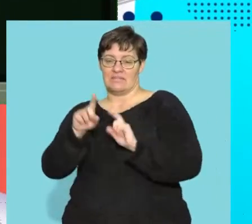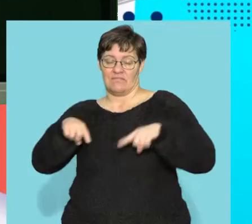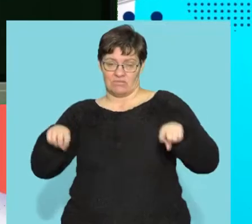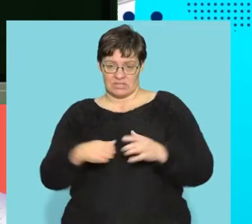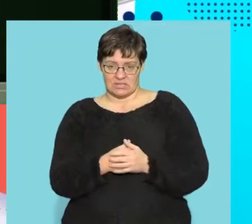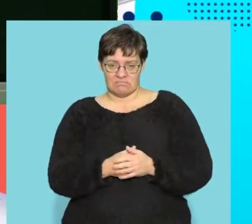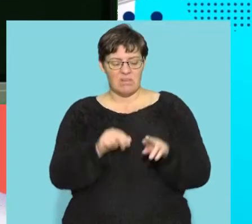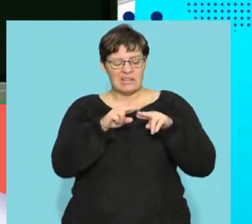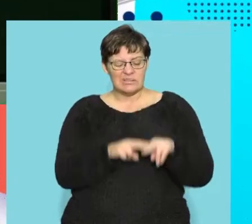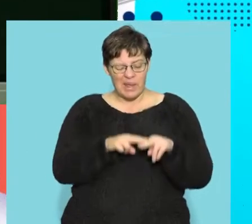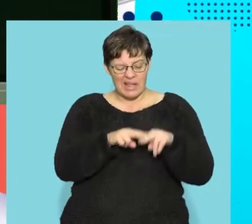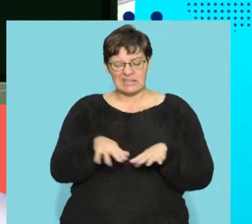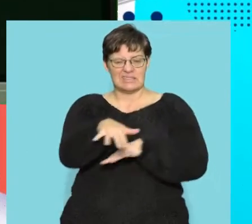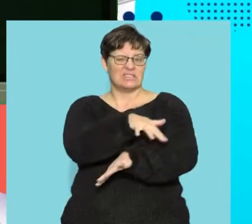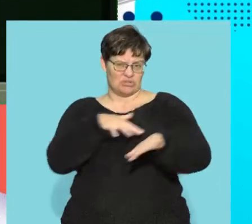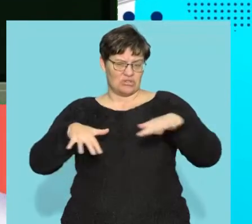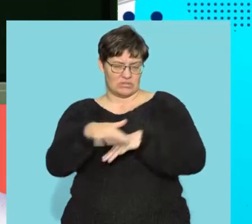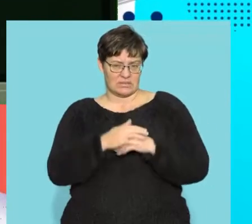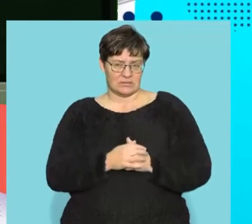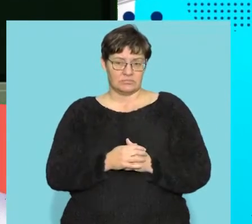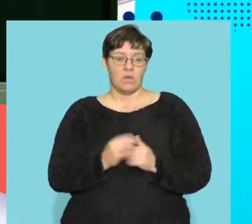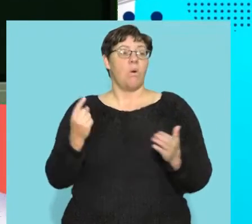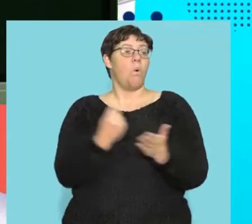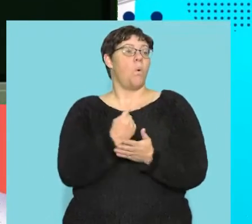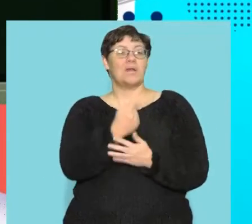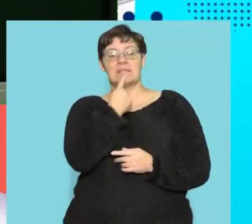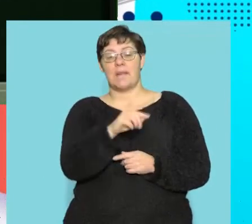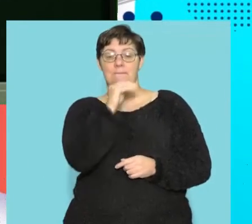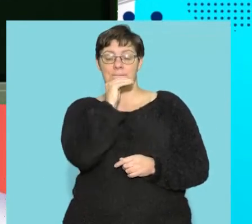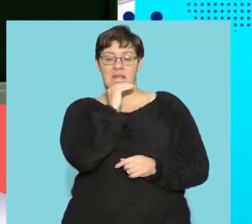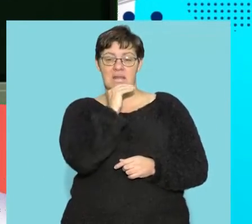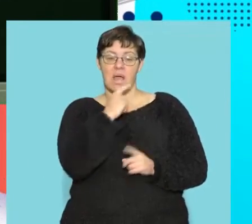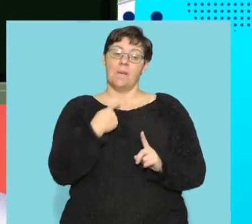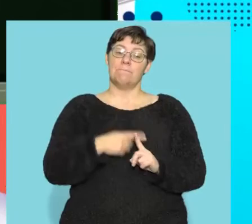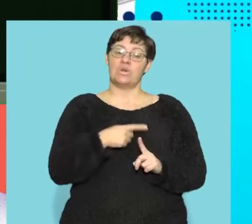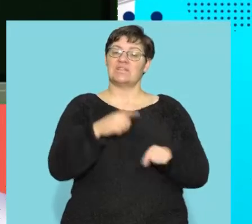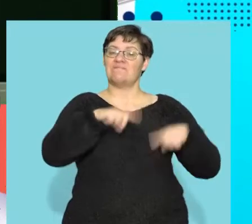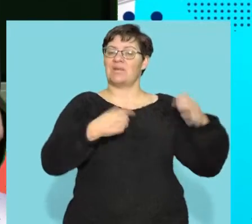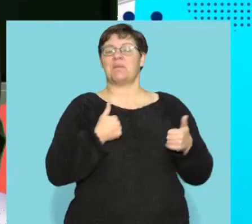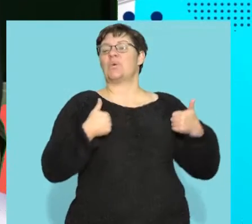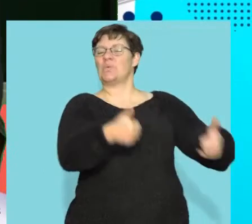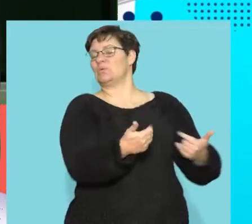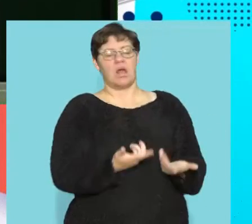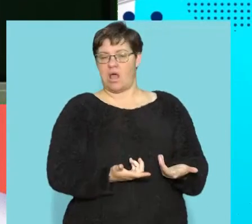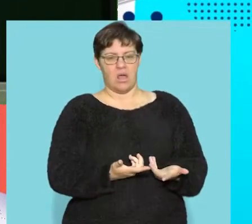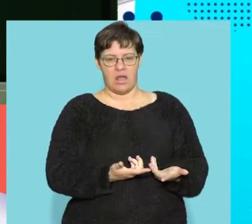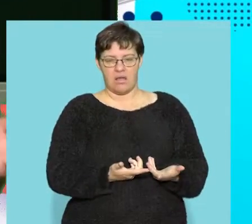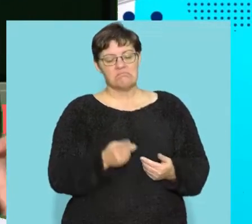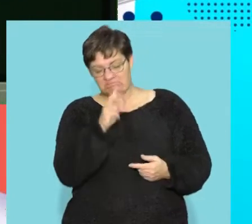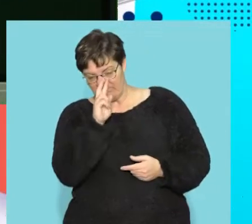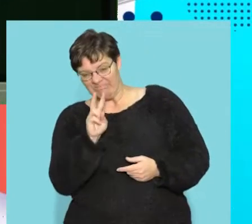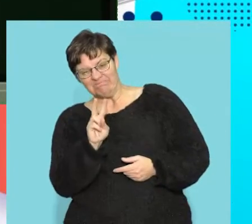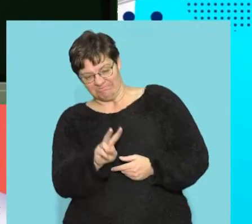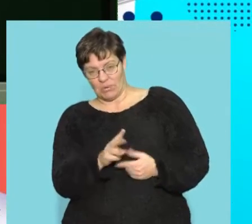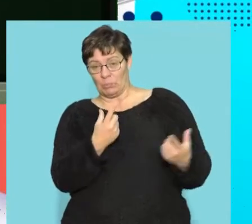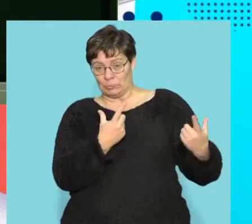Obviously, depending on the situation, it doesn't always necessarily mean that a positive variance is a good variance. You'll see when